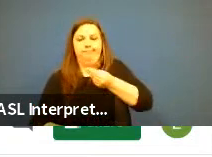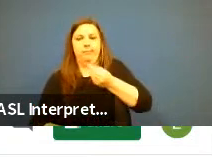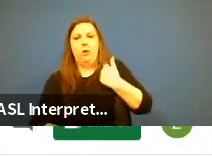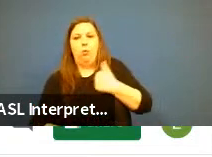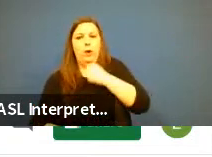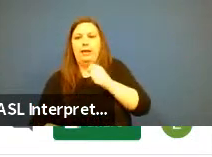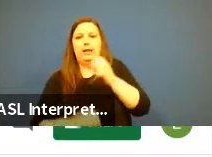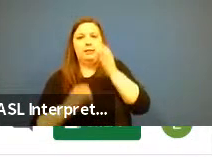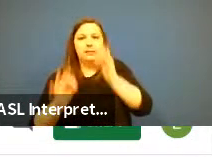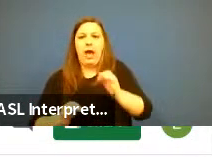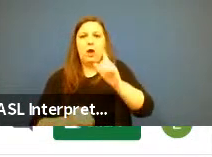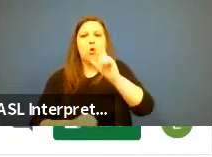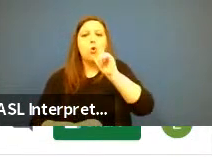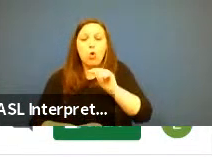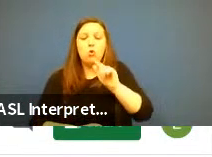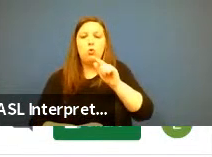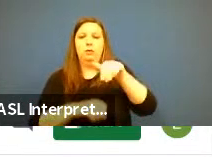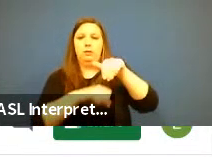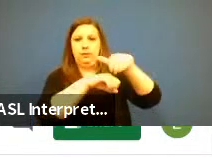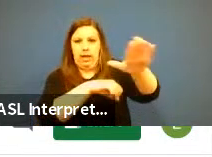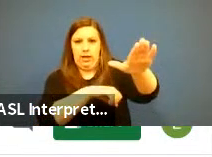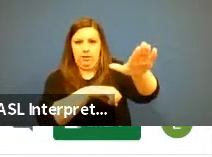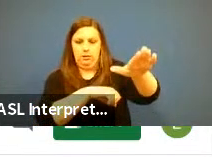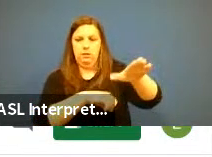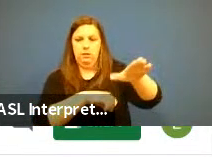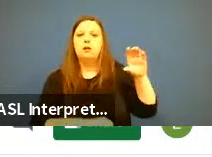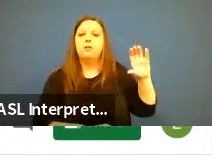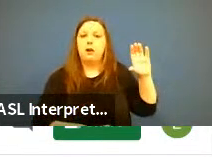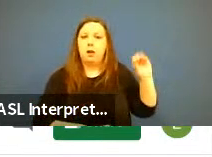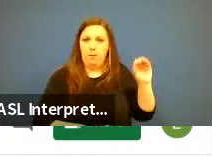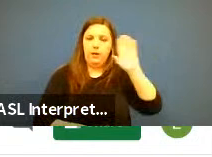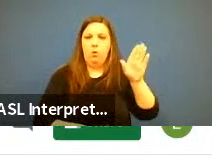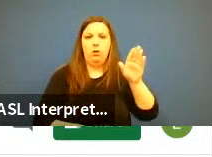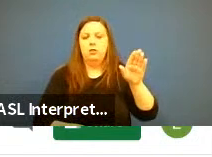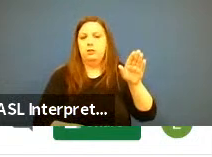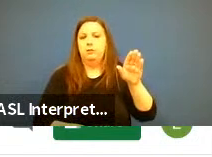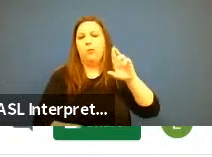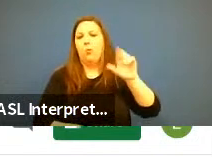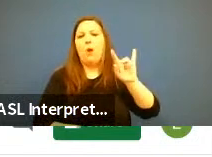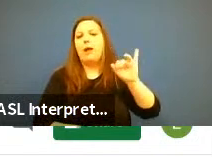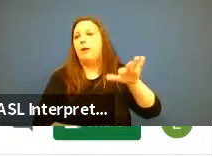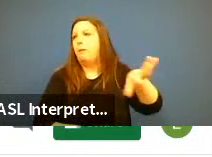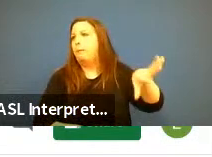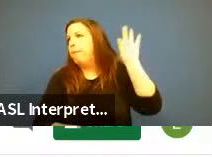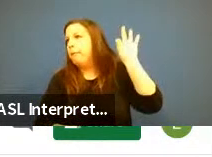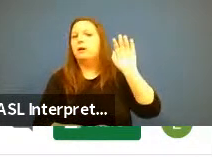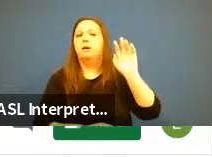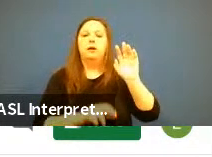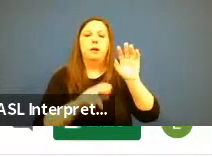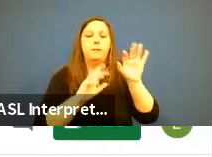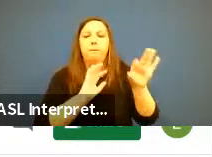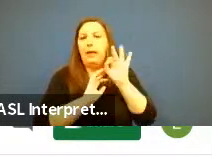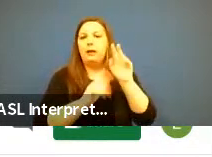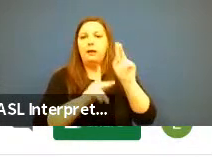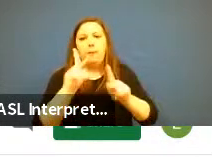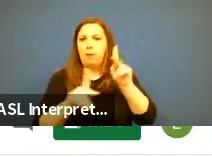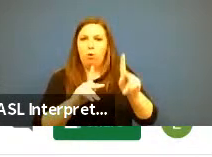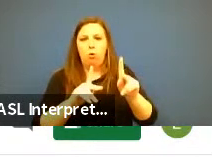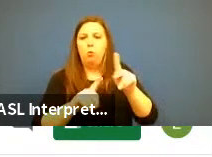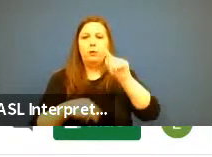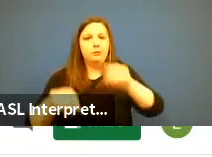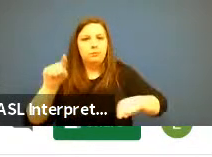some company that knows how to randomly pick people to get a cross-section of opinions from different people with